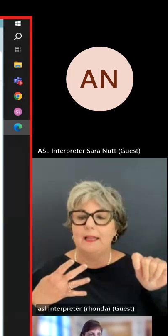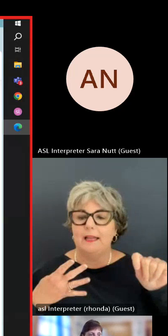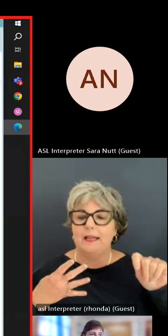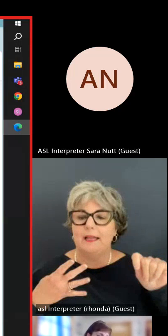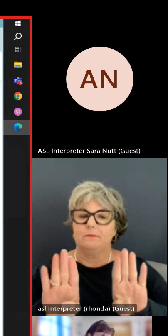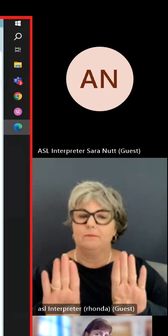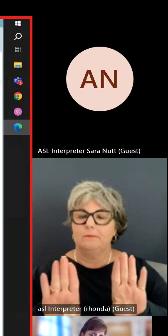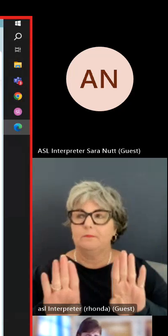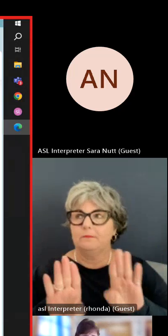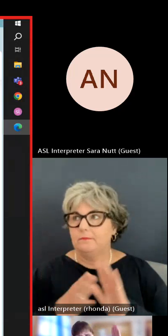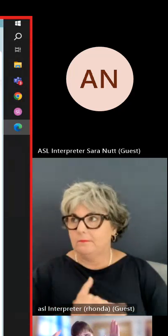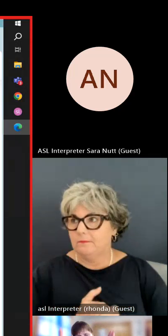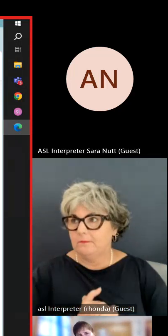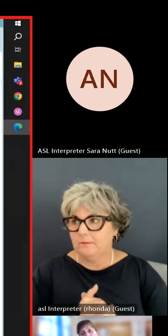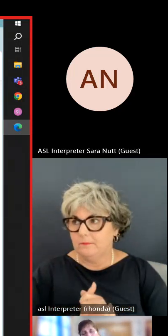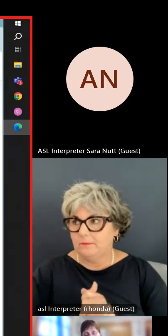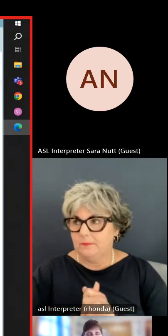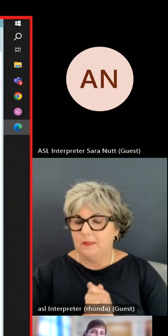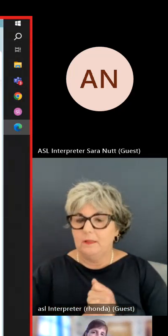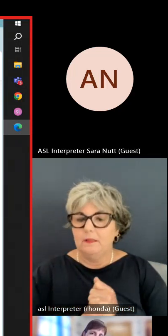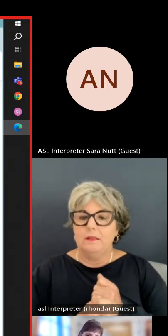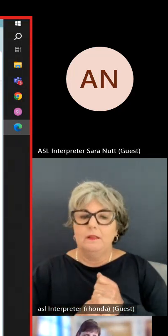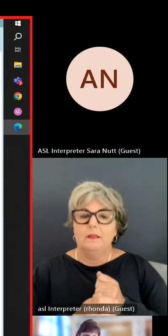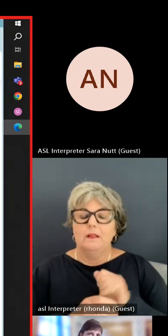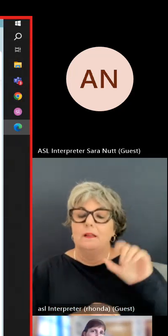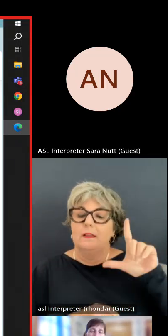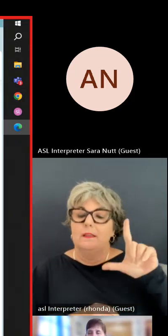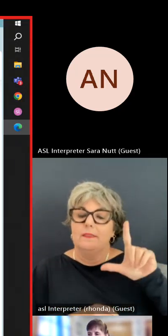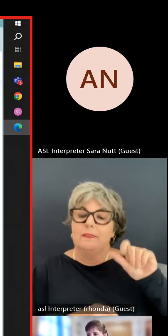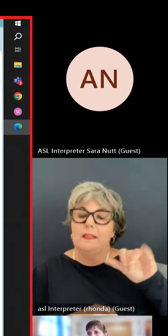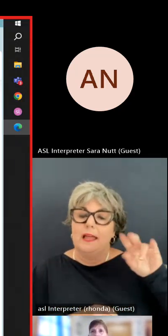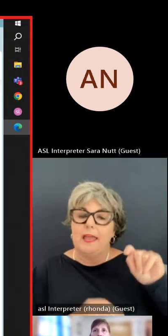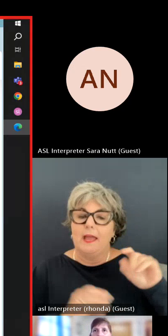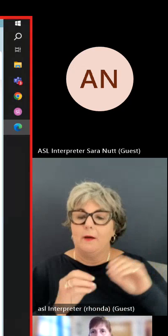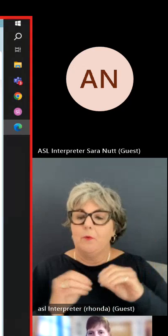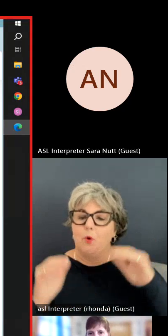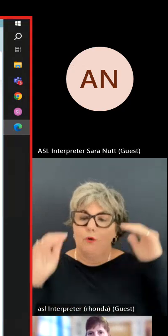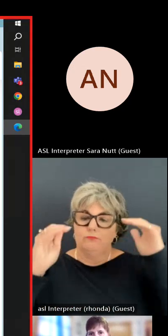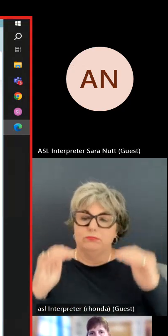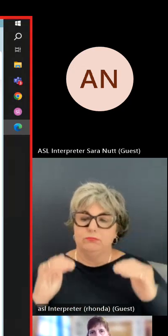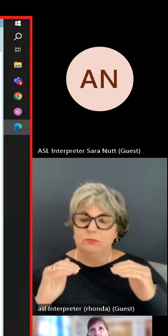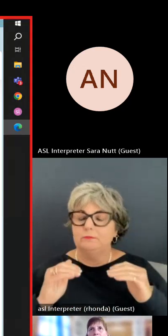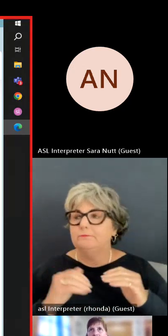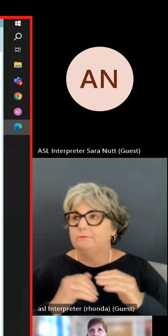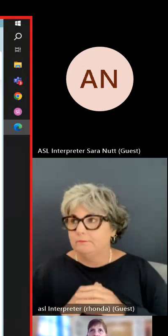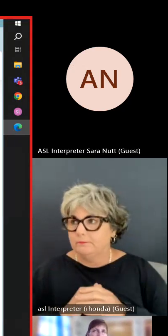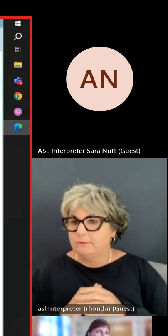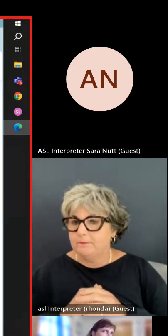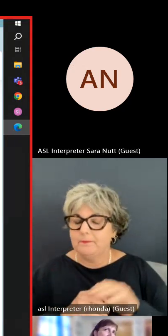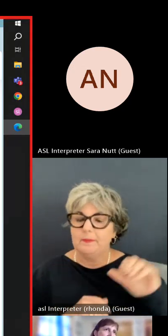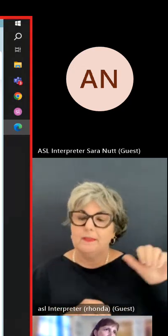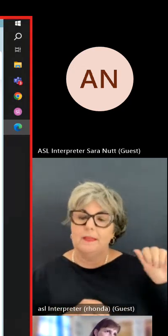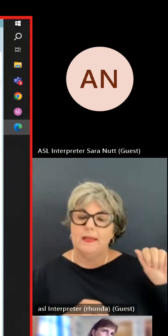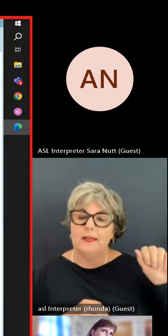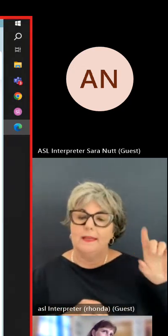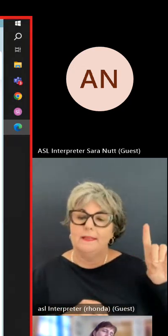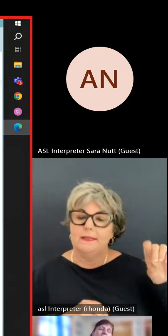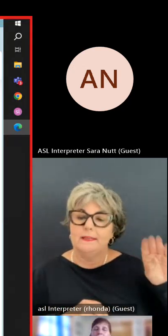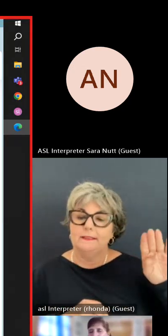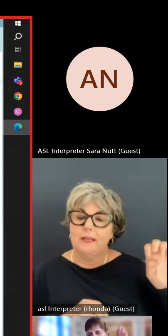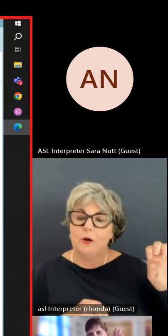your screen, it streamlines your layout and gives it a more orderly appearance. Adobe says that